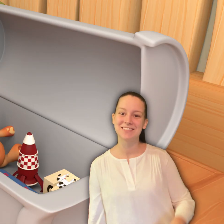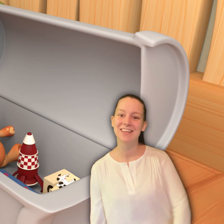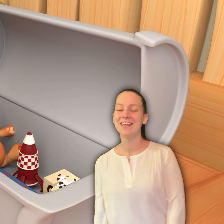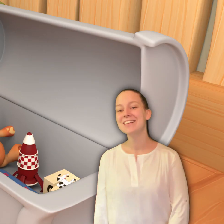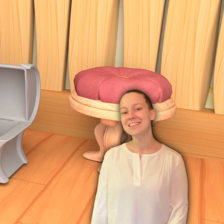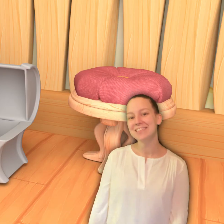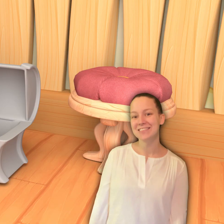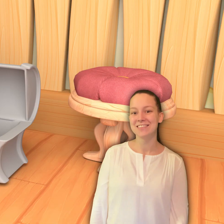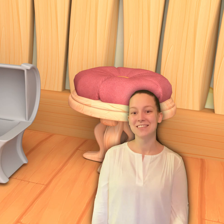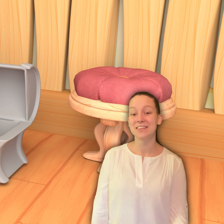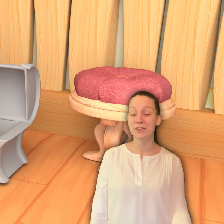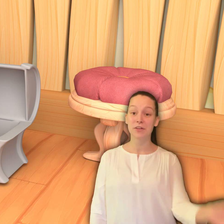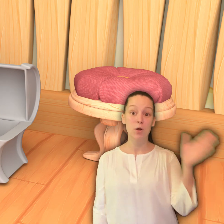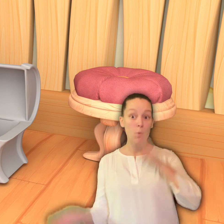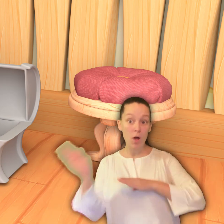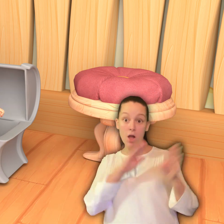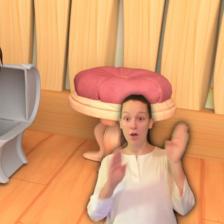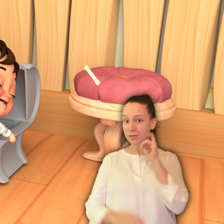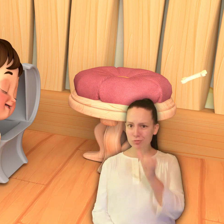foreign